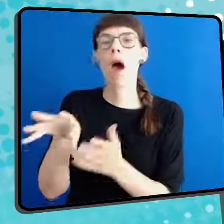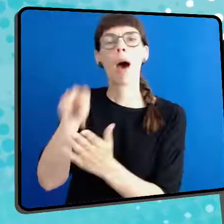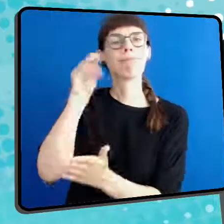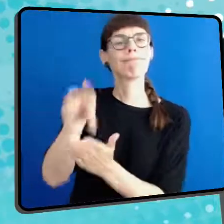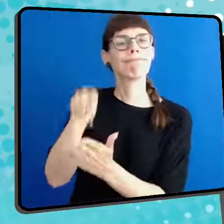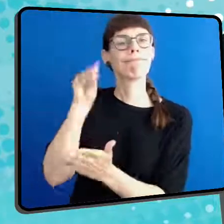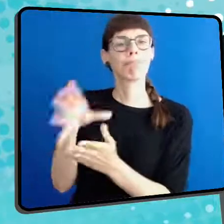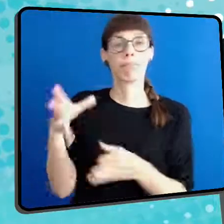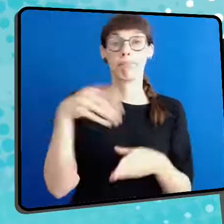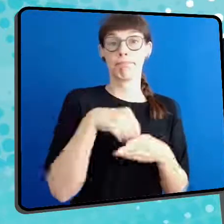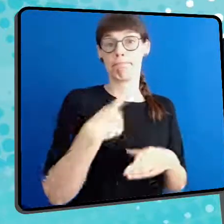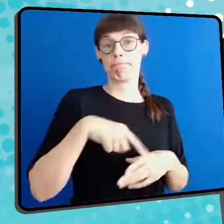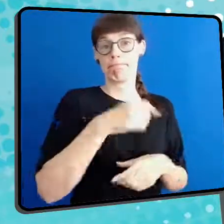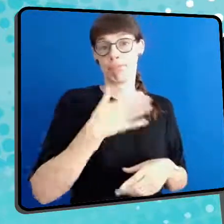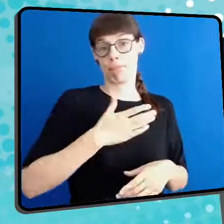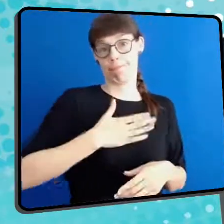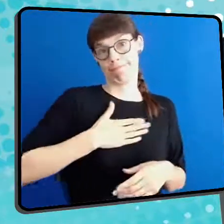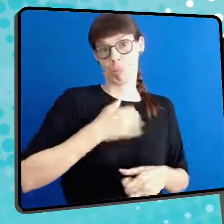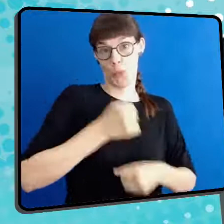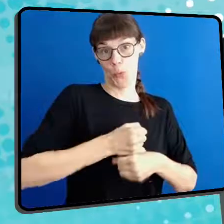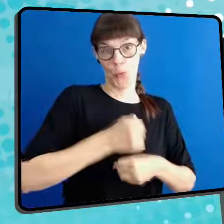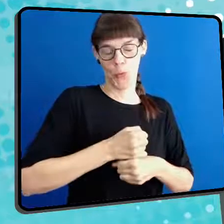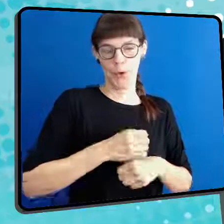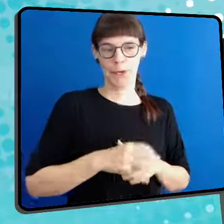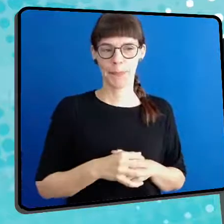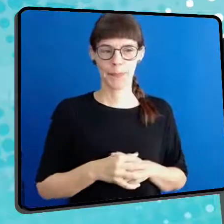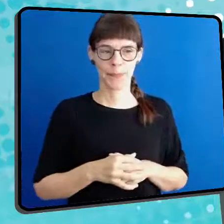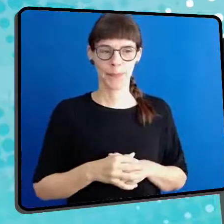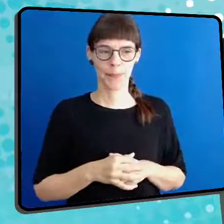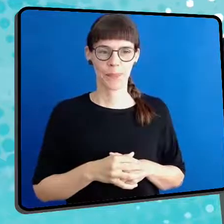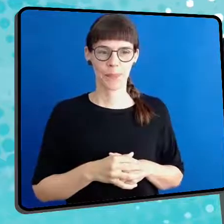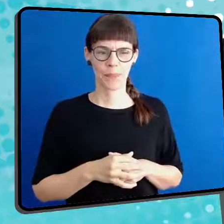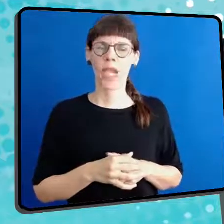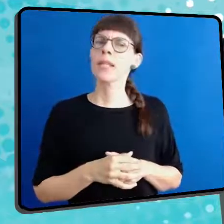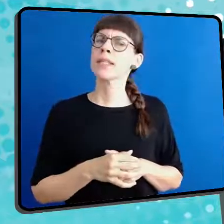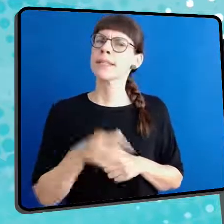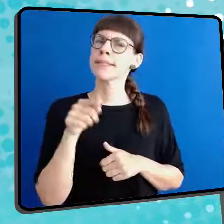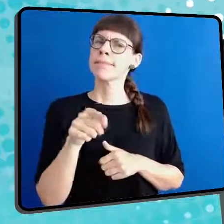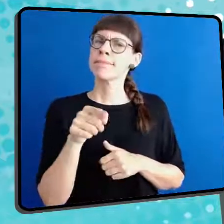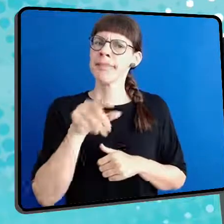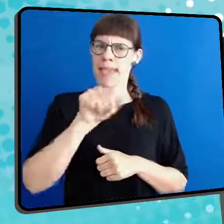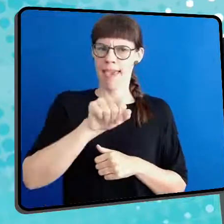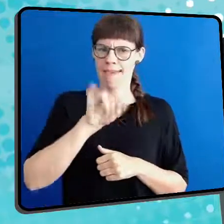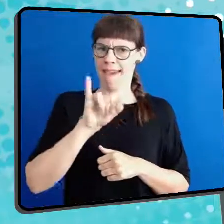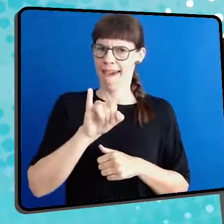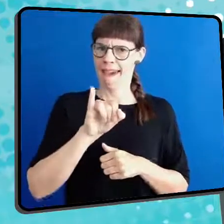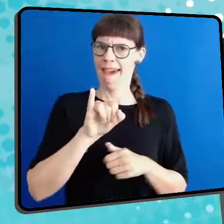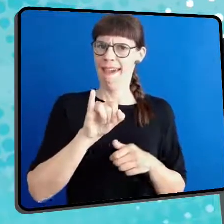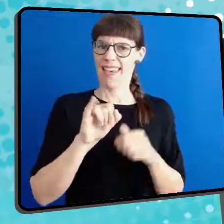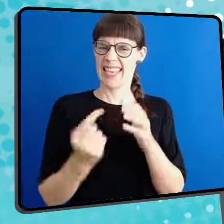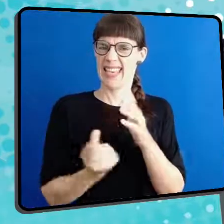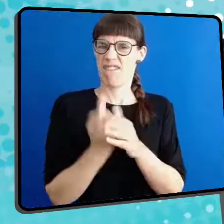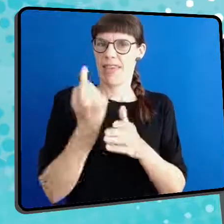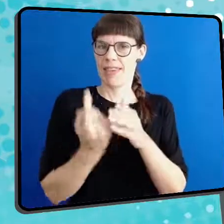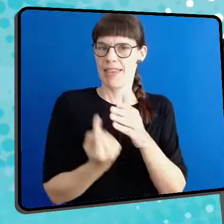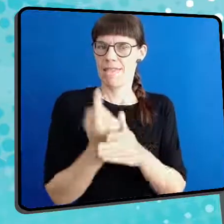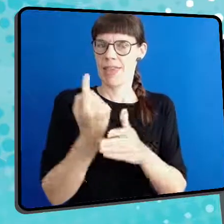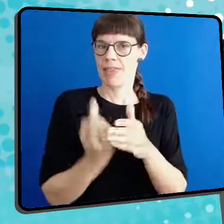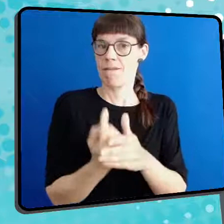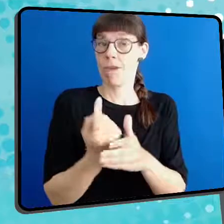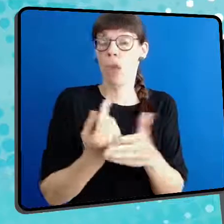Cool. What is your favorite event on the AI calendar? But it can also be a general